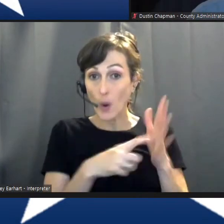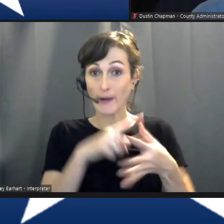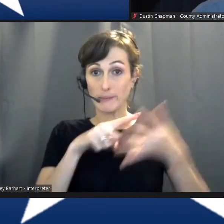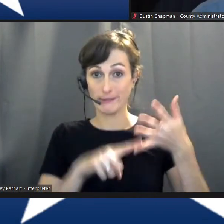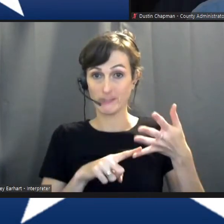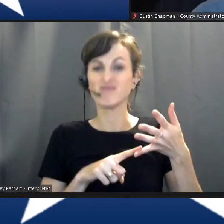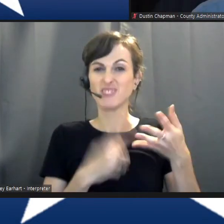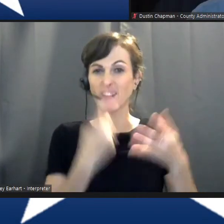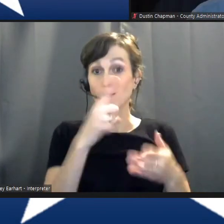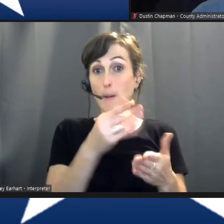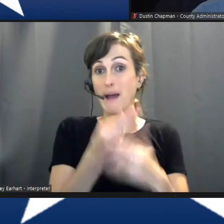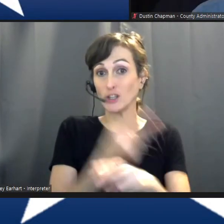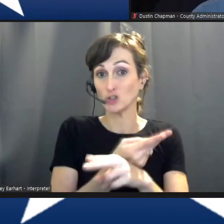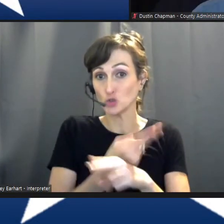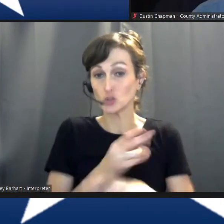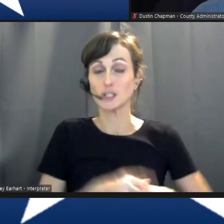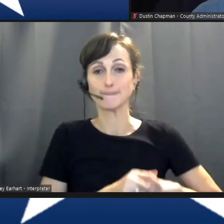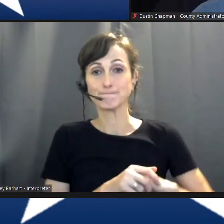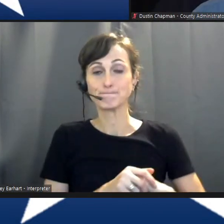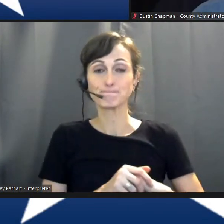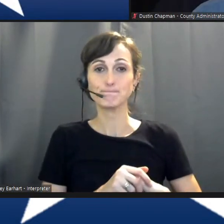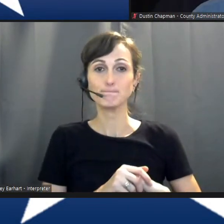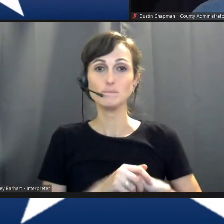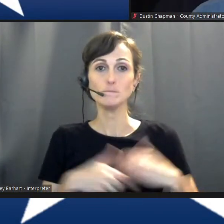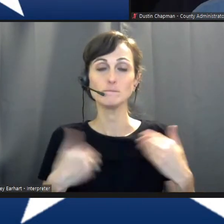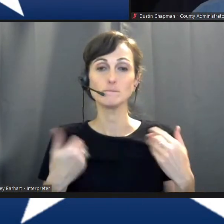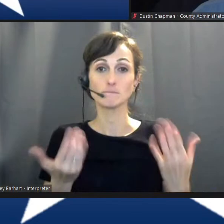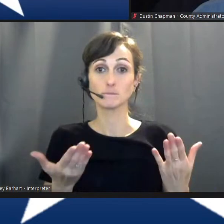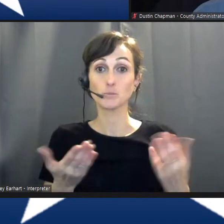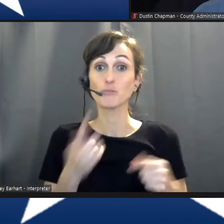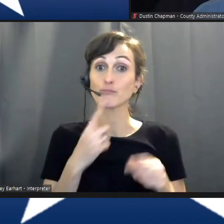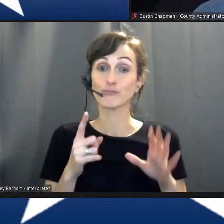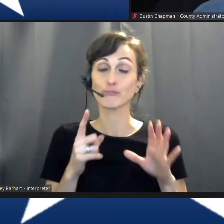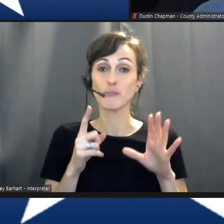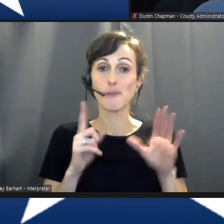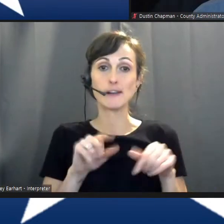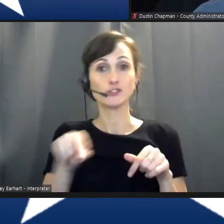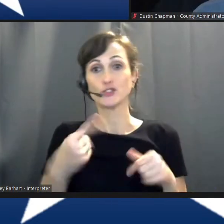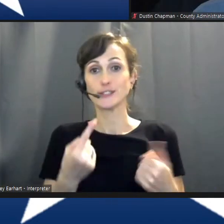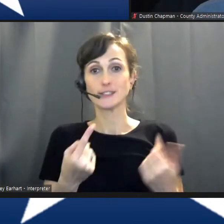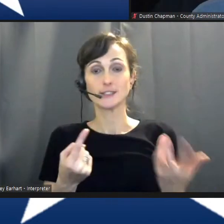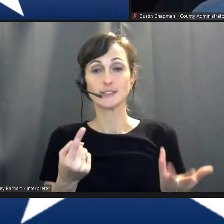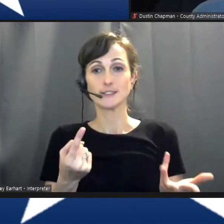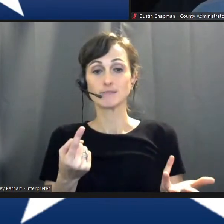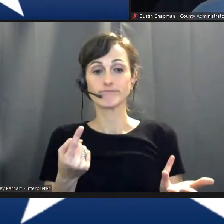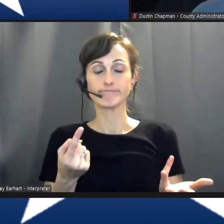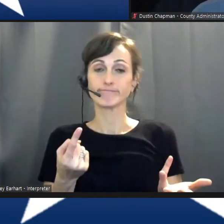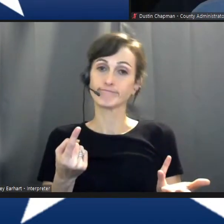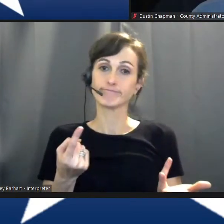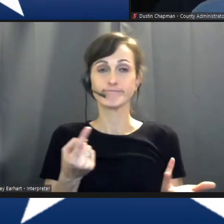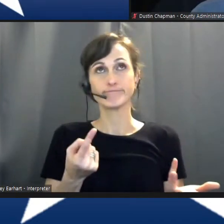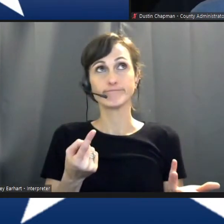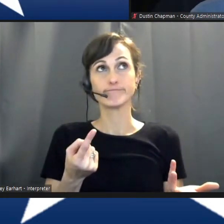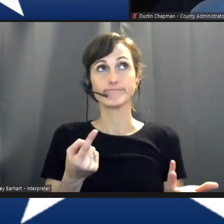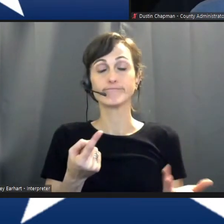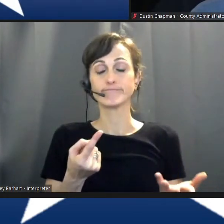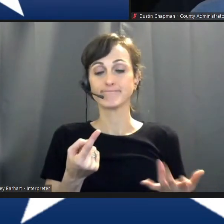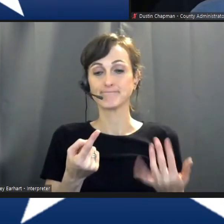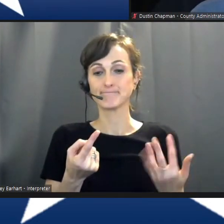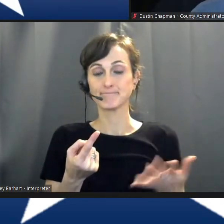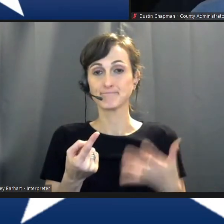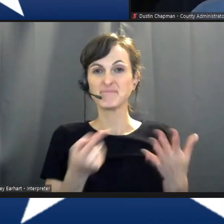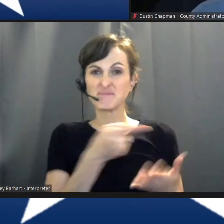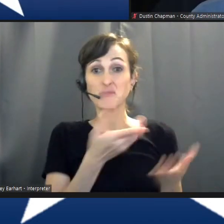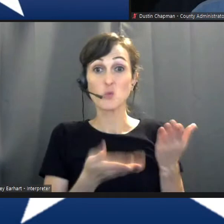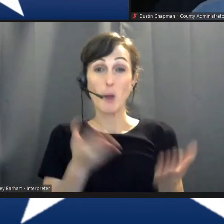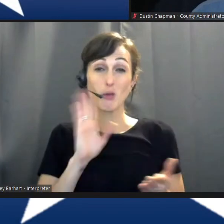we've got different areas where, on top of just the fact that they probably would